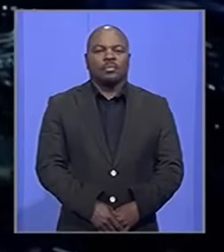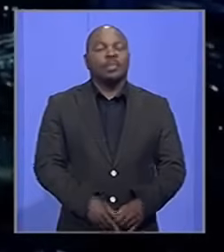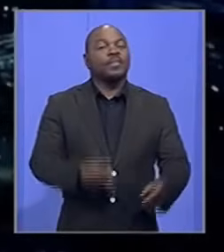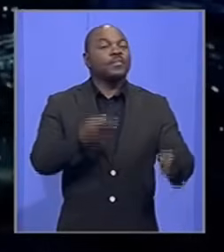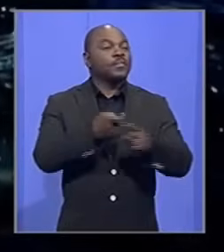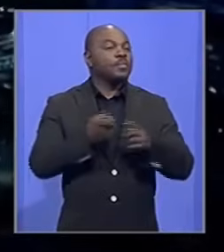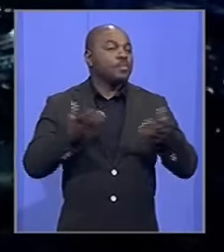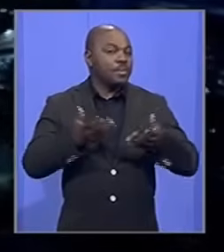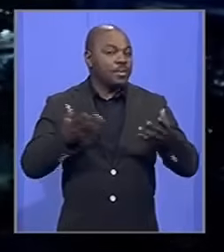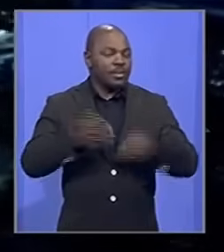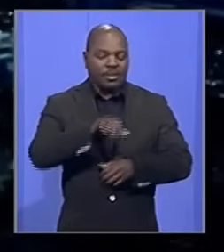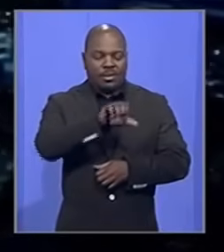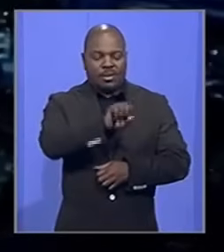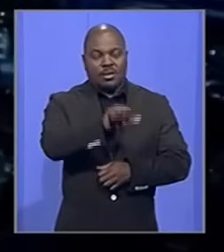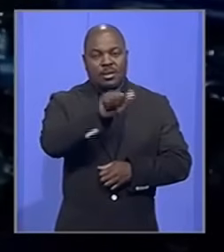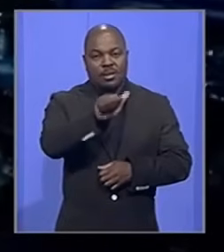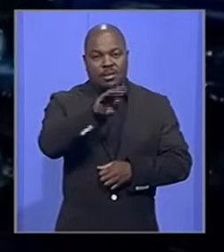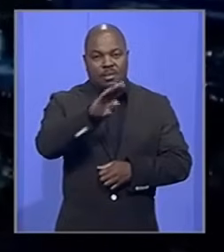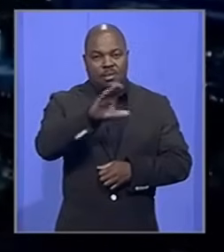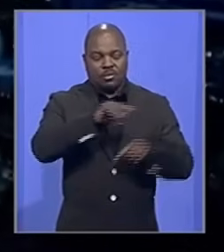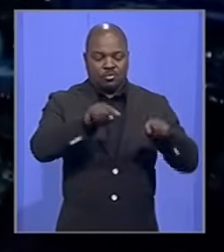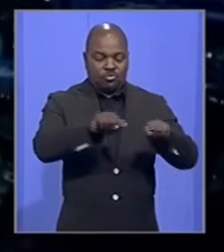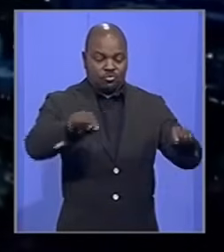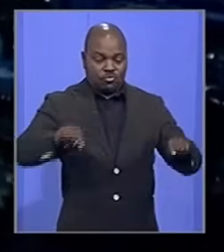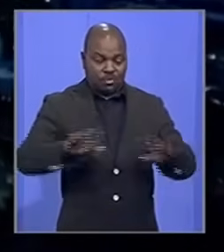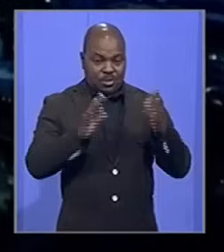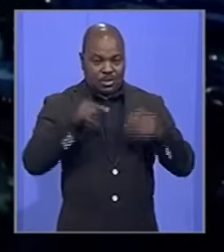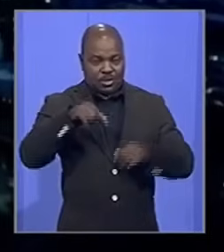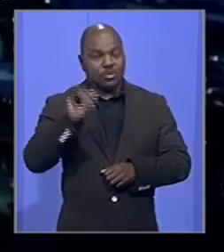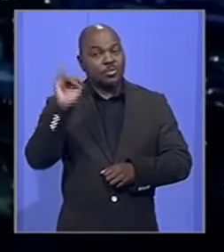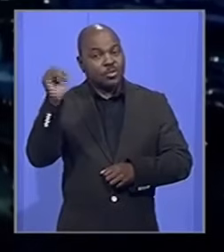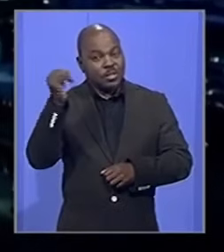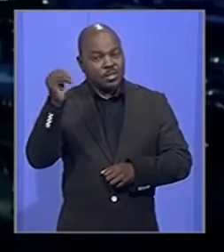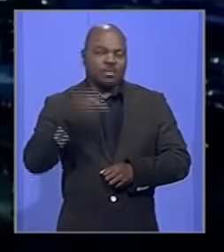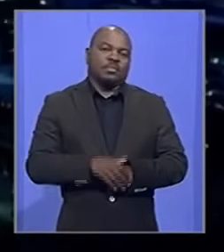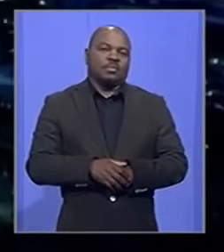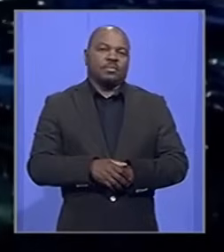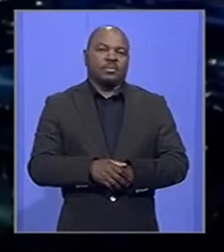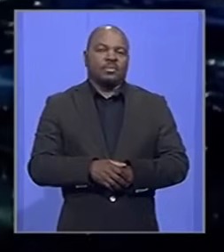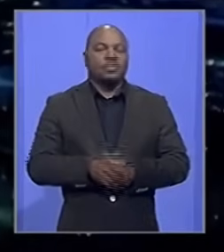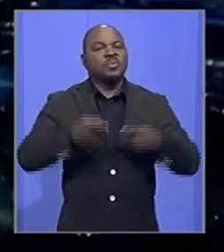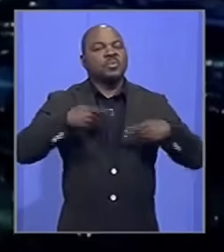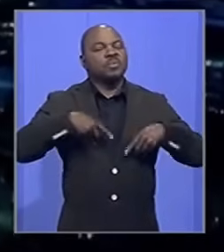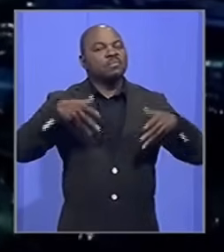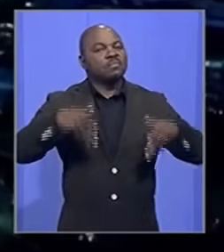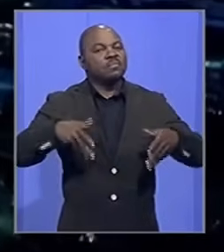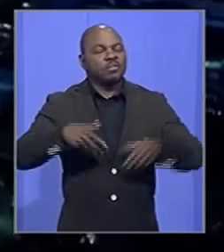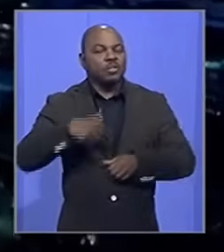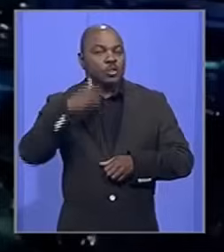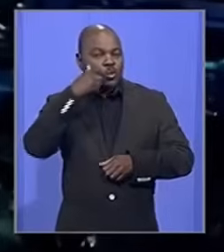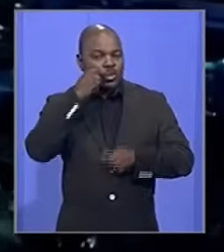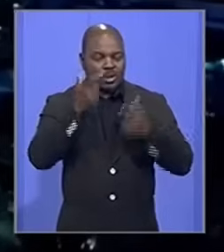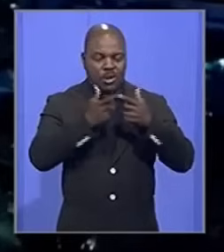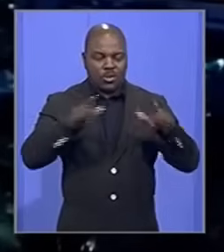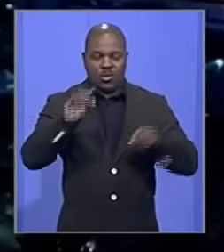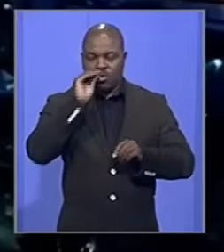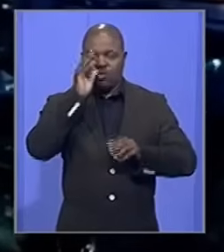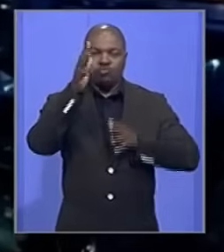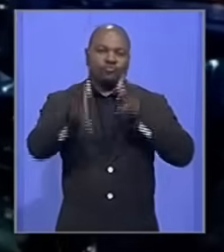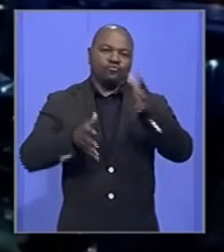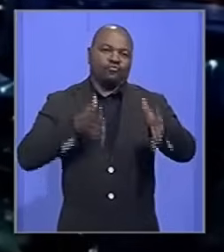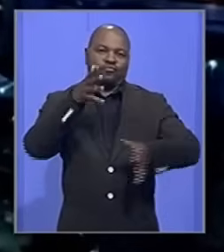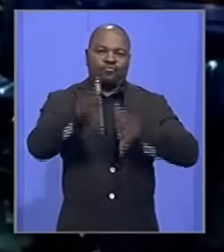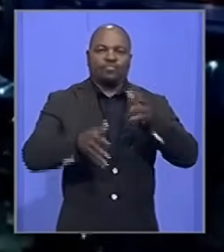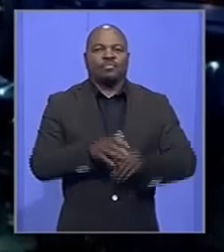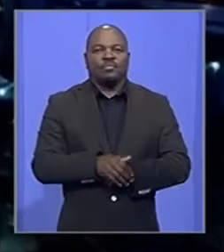Ka tlhamalalo go tswa mo SABC Studio 10 Auckland Park, Johannesburg, re go tlisetsa kgaso ya dikgang tsa